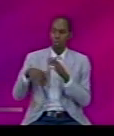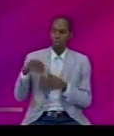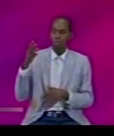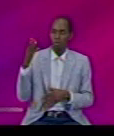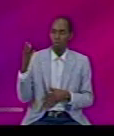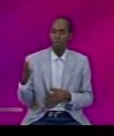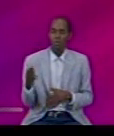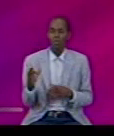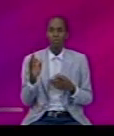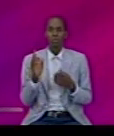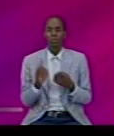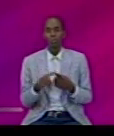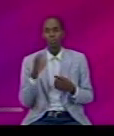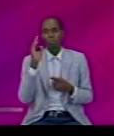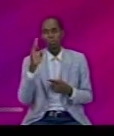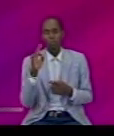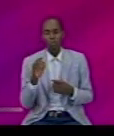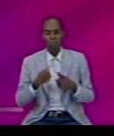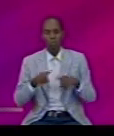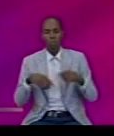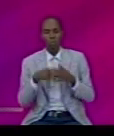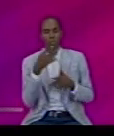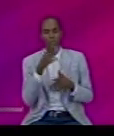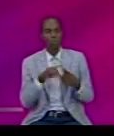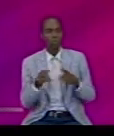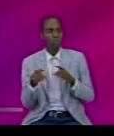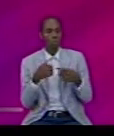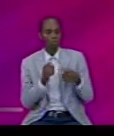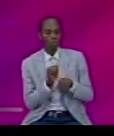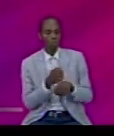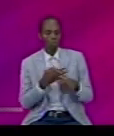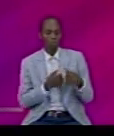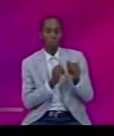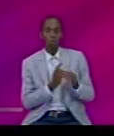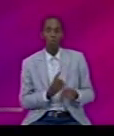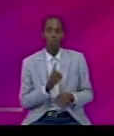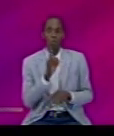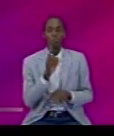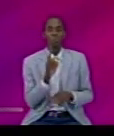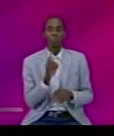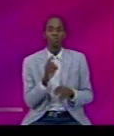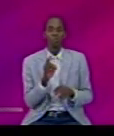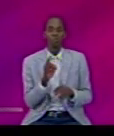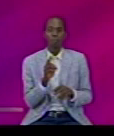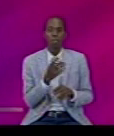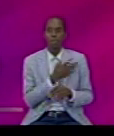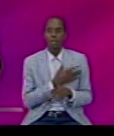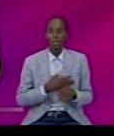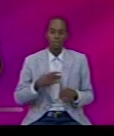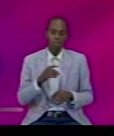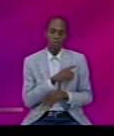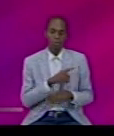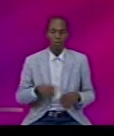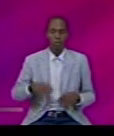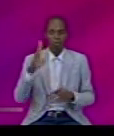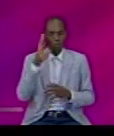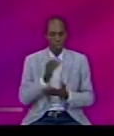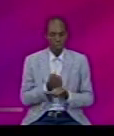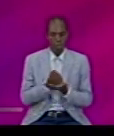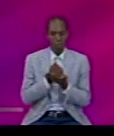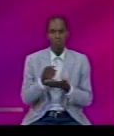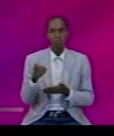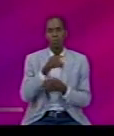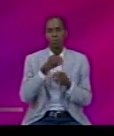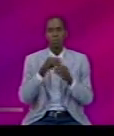gospel, to go out there, to follow up those who have been born again into the kingdom of God. And the Lord will help you in